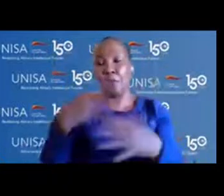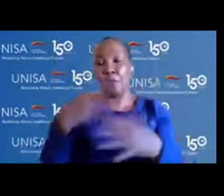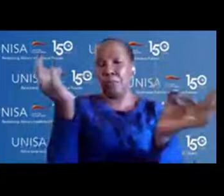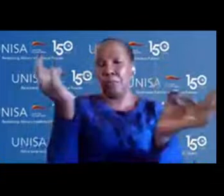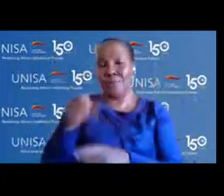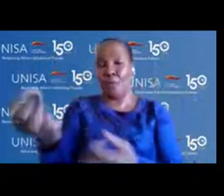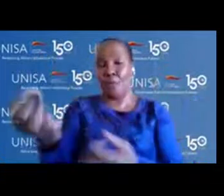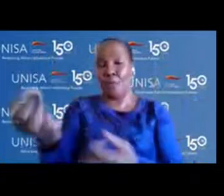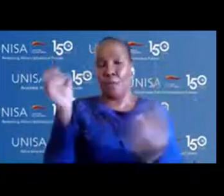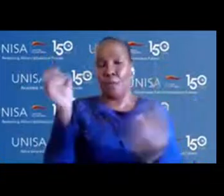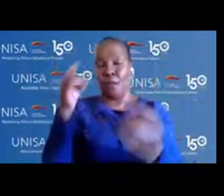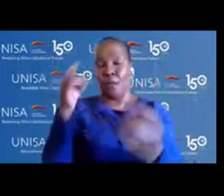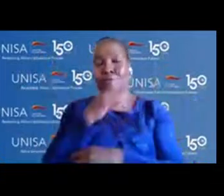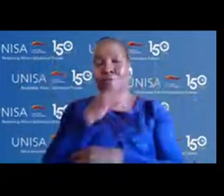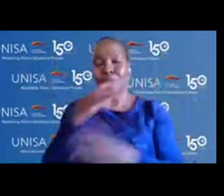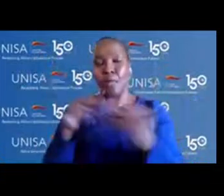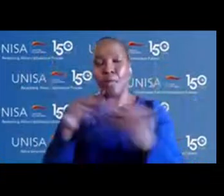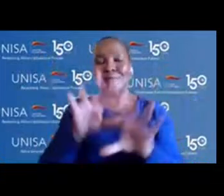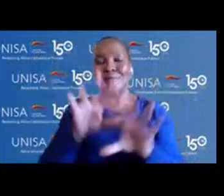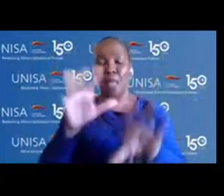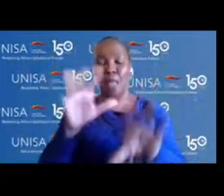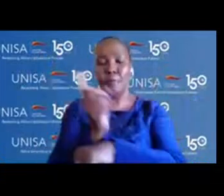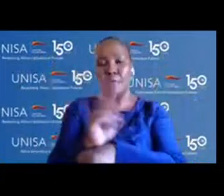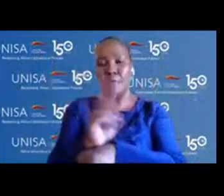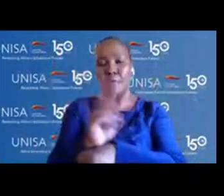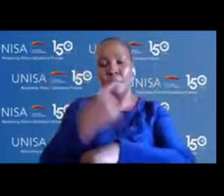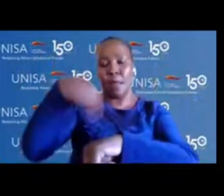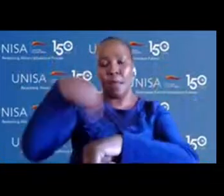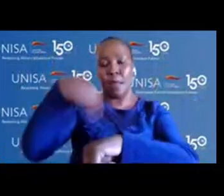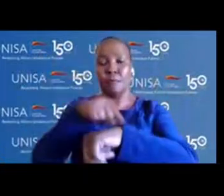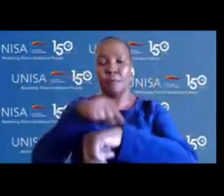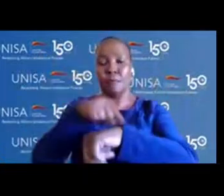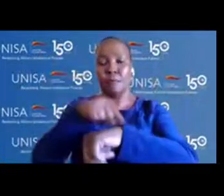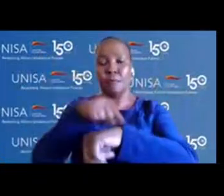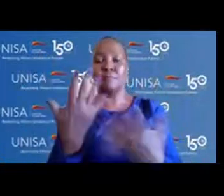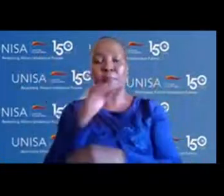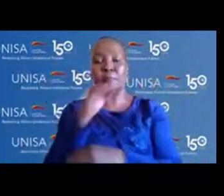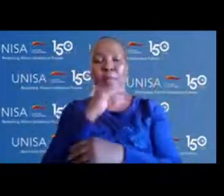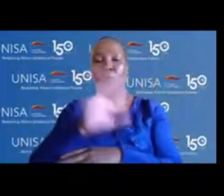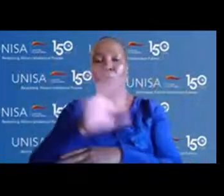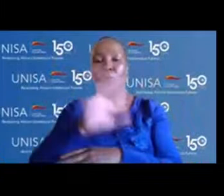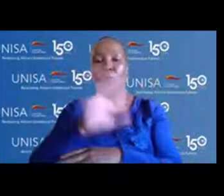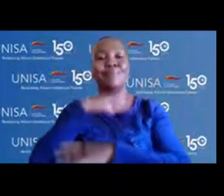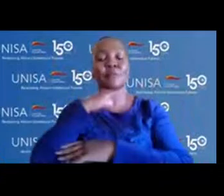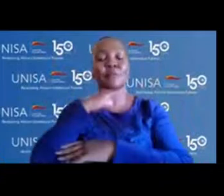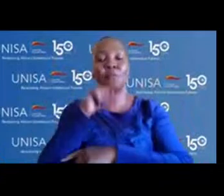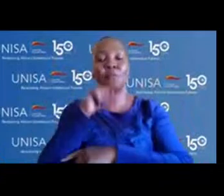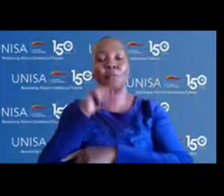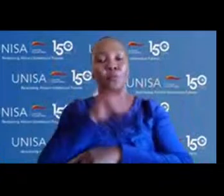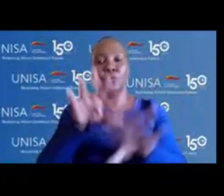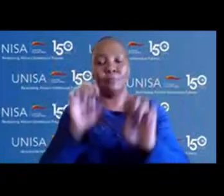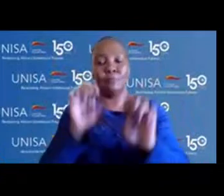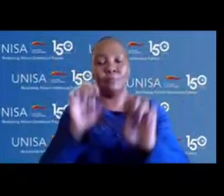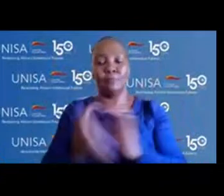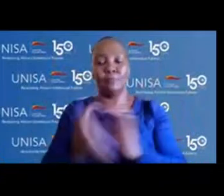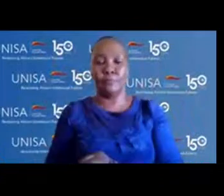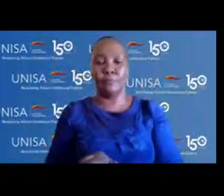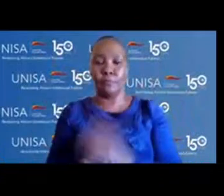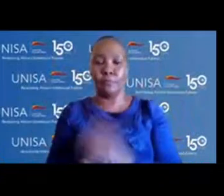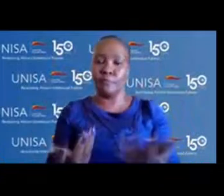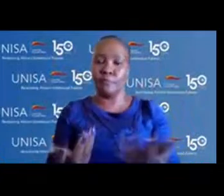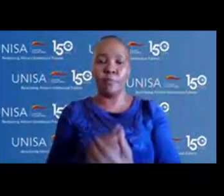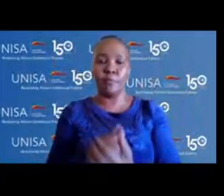up getting 10 minutes per hour, of which it may not be sufficient for you. And